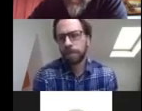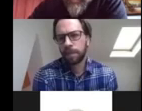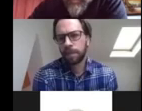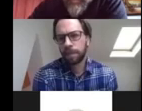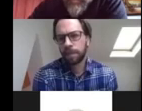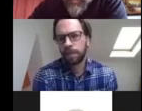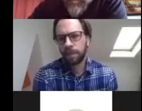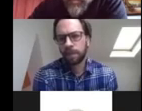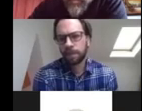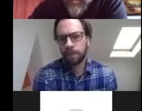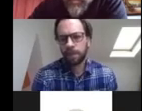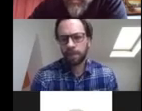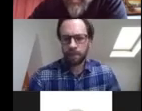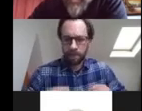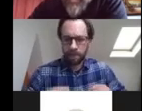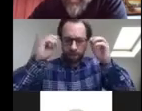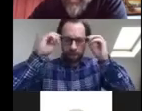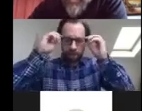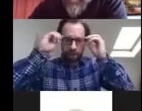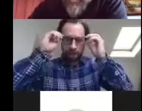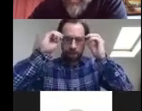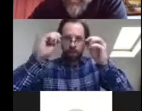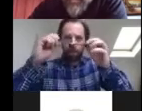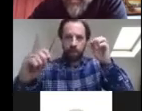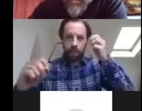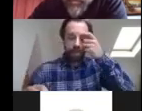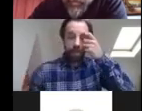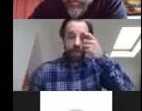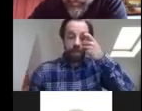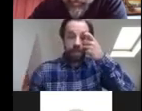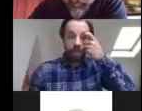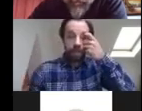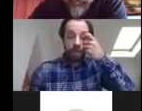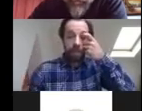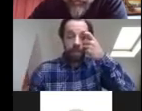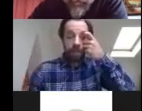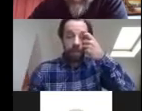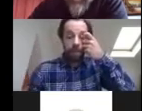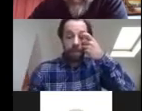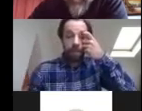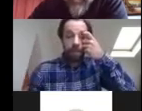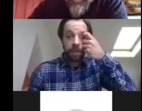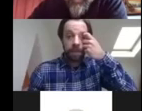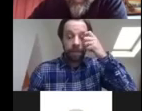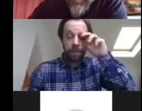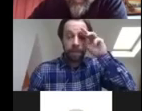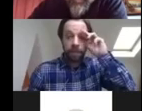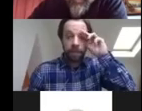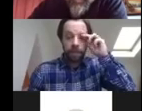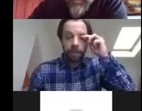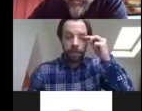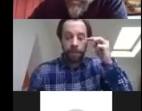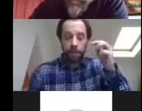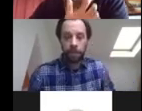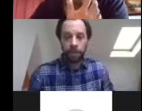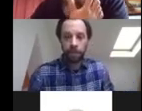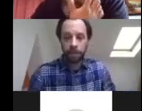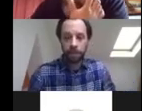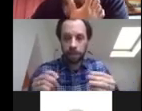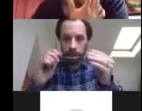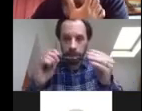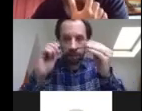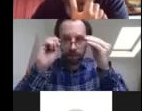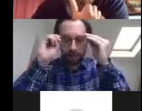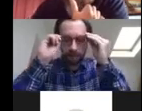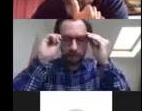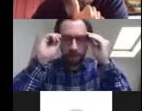things, particularly for people who aren't the person sharing the screen. So they're slightly better for David than they are for me, for